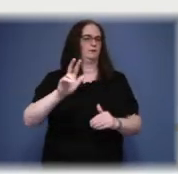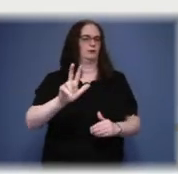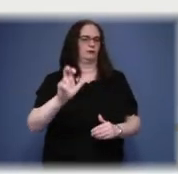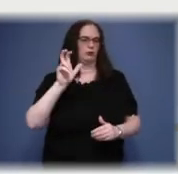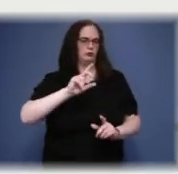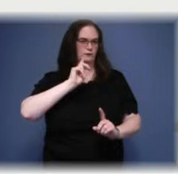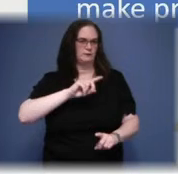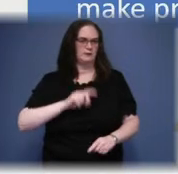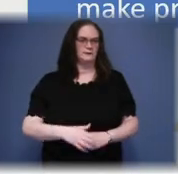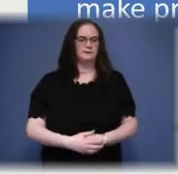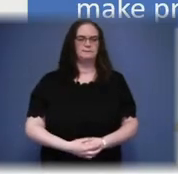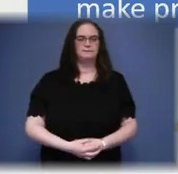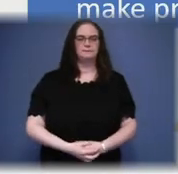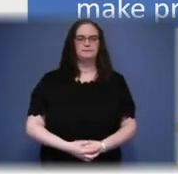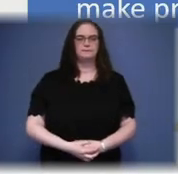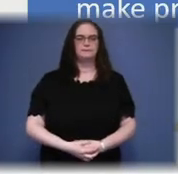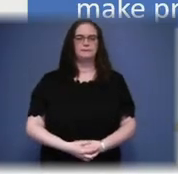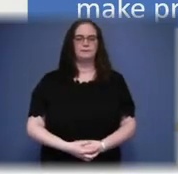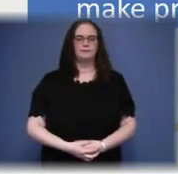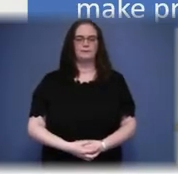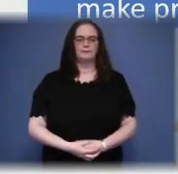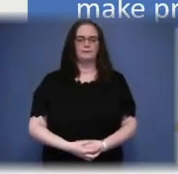responses. Next slide.